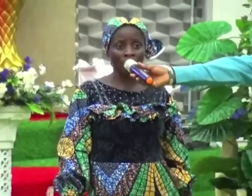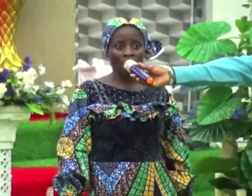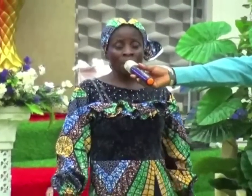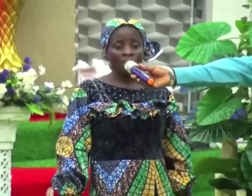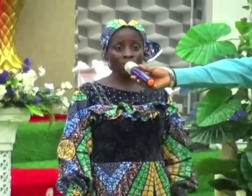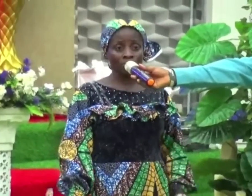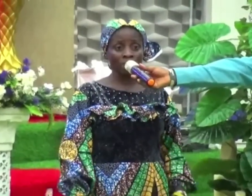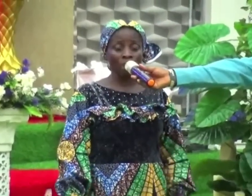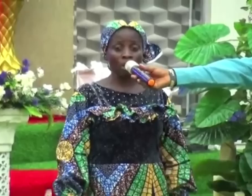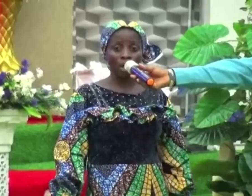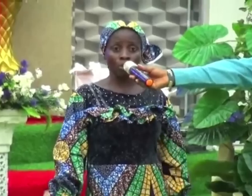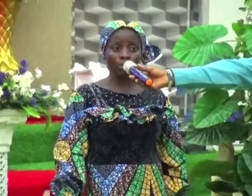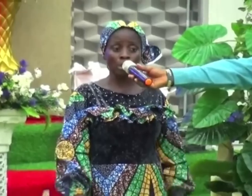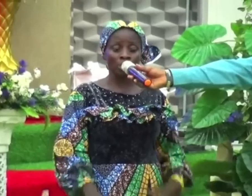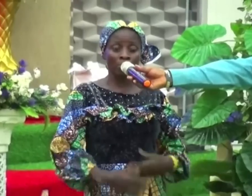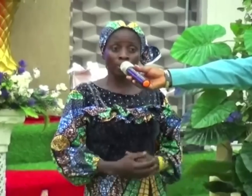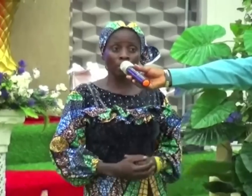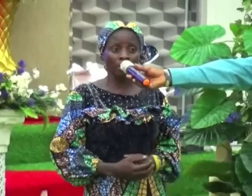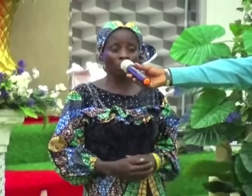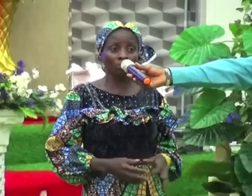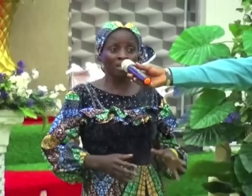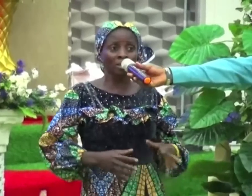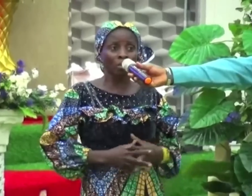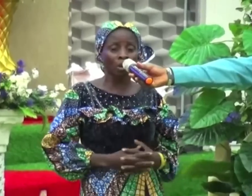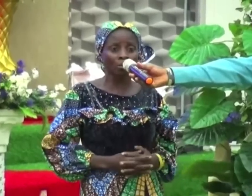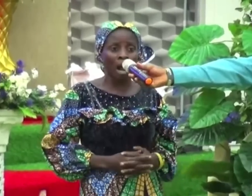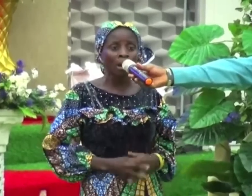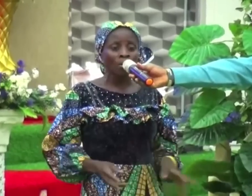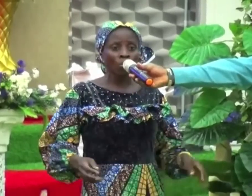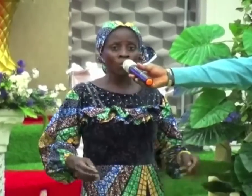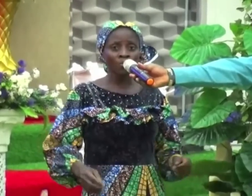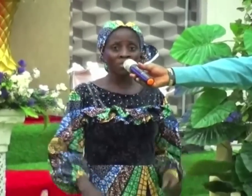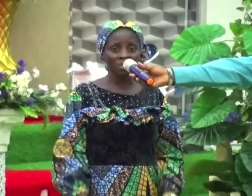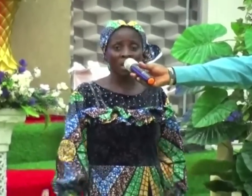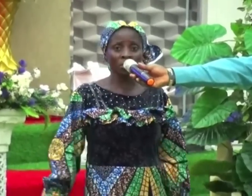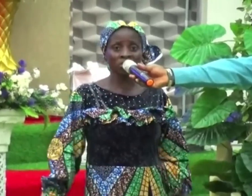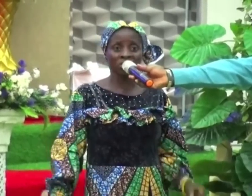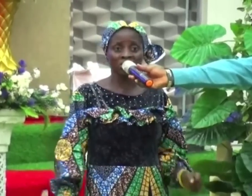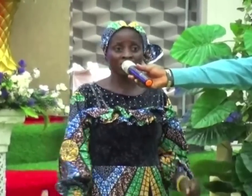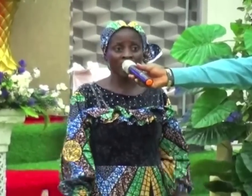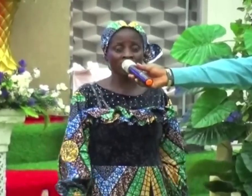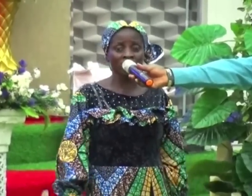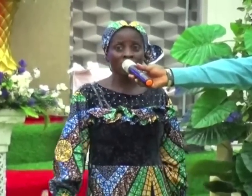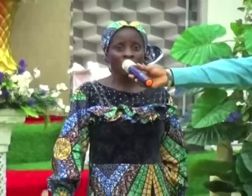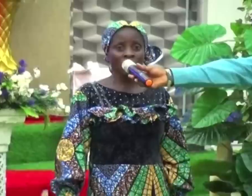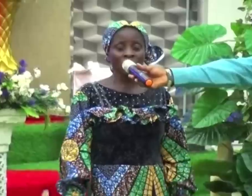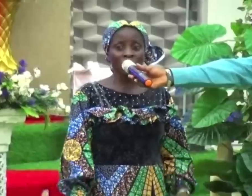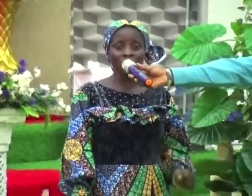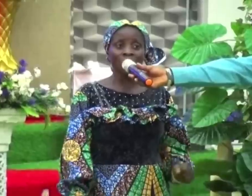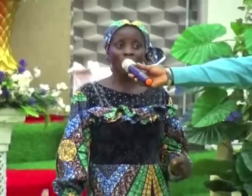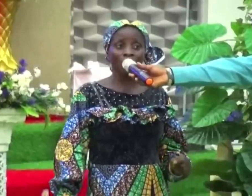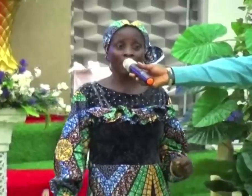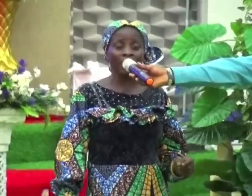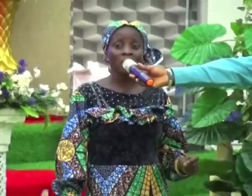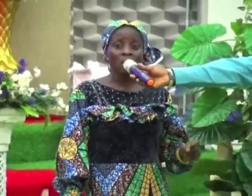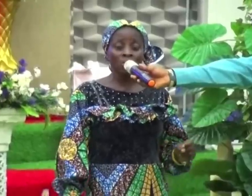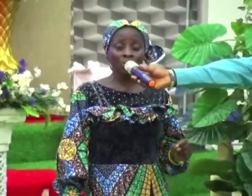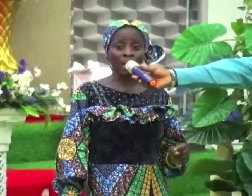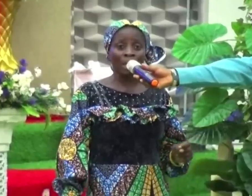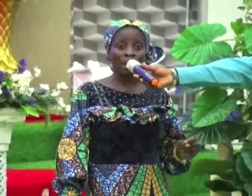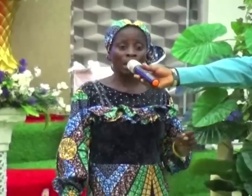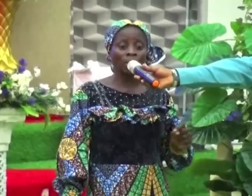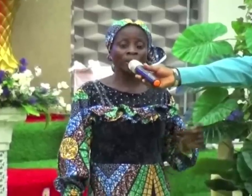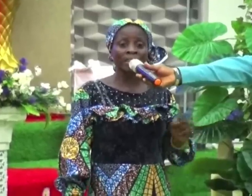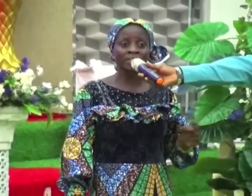Akifenwa mo dupe lowo Olorun ipe ori oke tori pe ni gbogbo igba ko fi mi sile o si ti mi leyin won ti mo nso ore